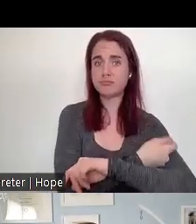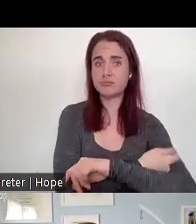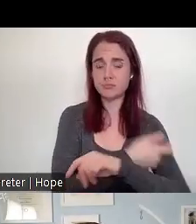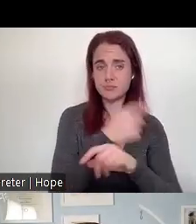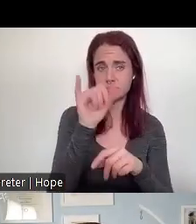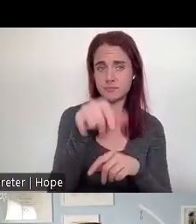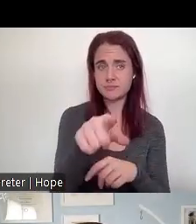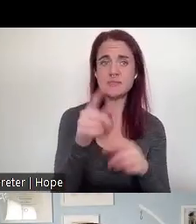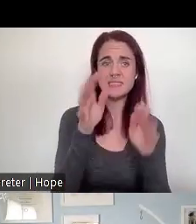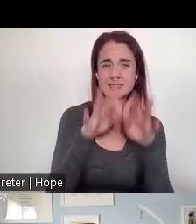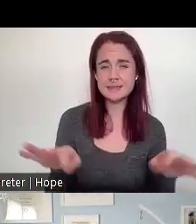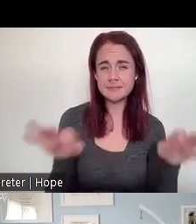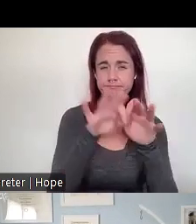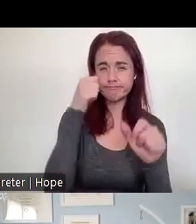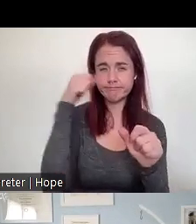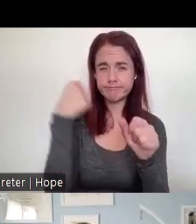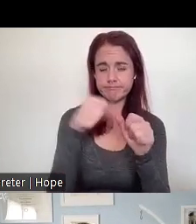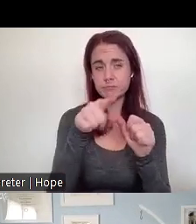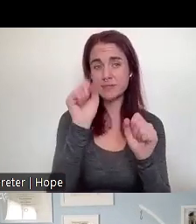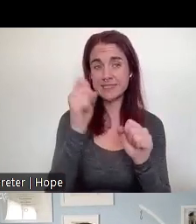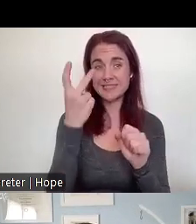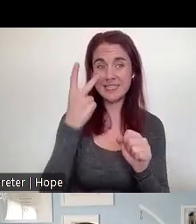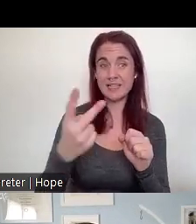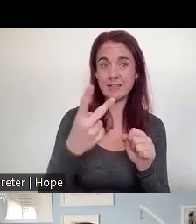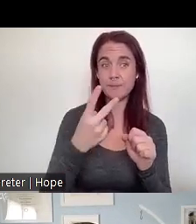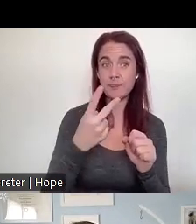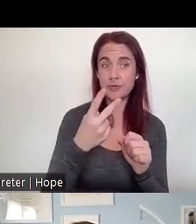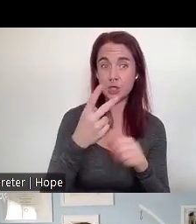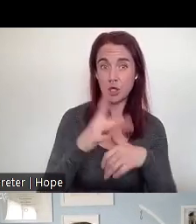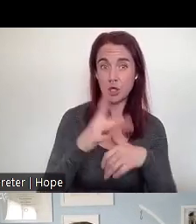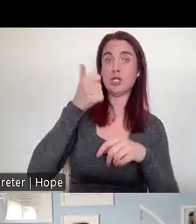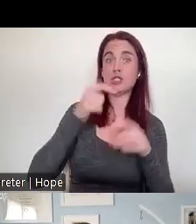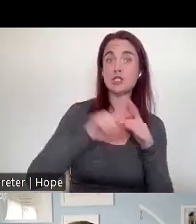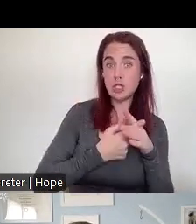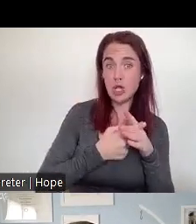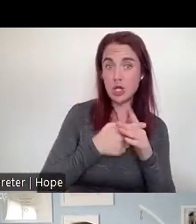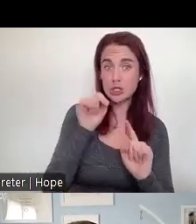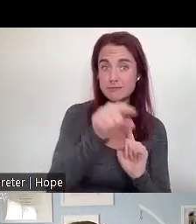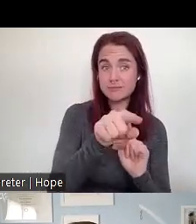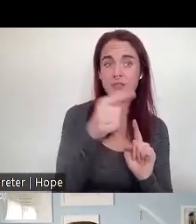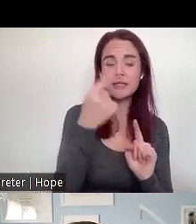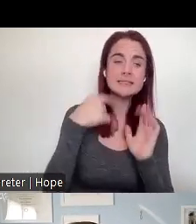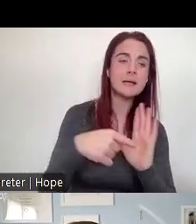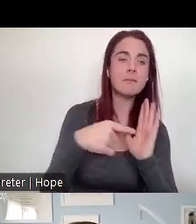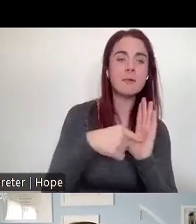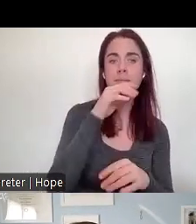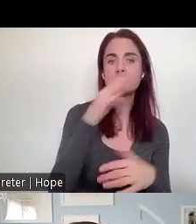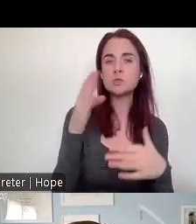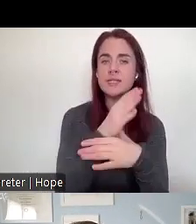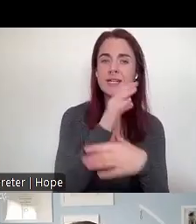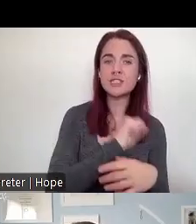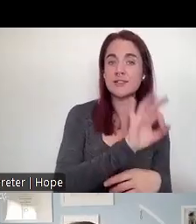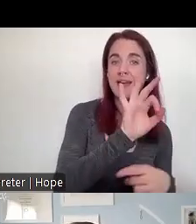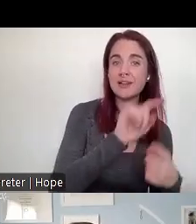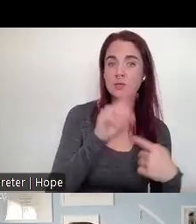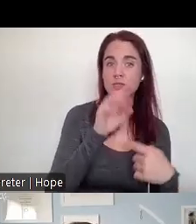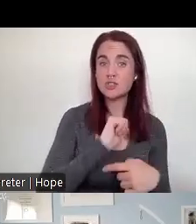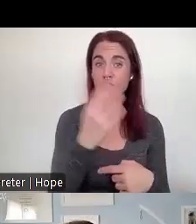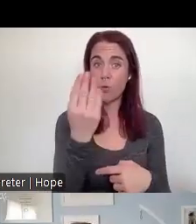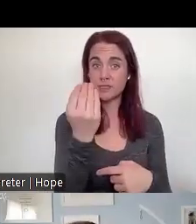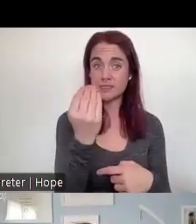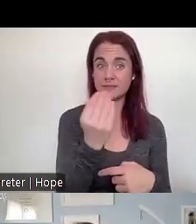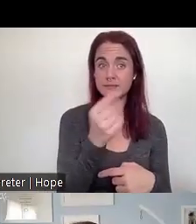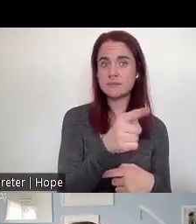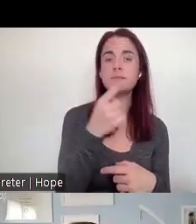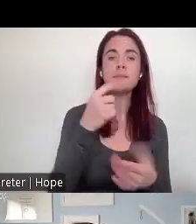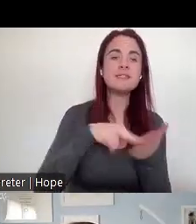key features here. The earlier you start the series, so for example, between ages 9 and 14, the